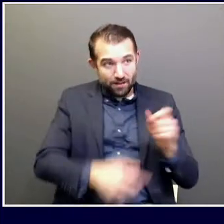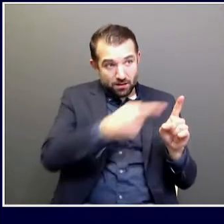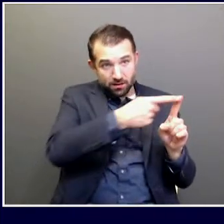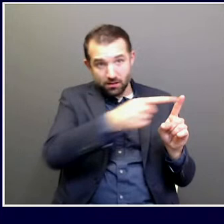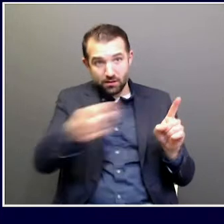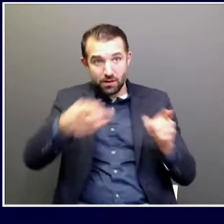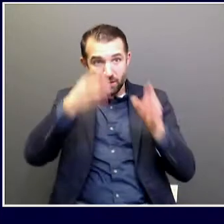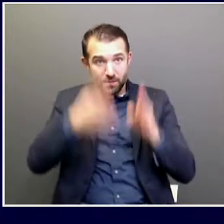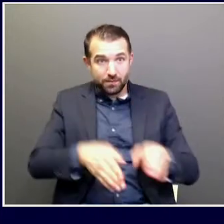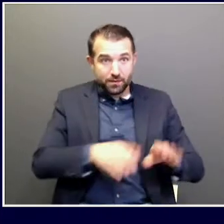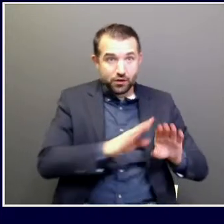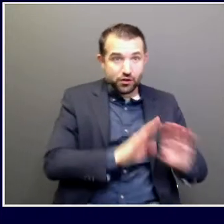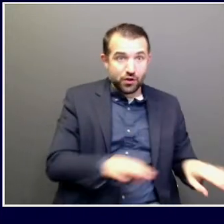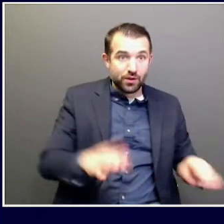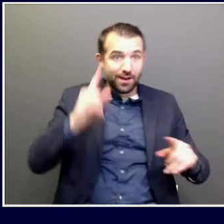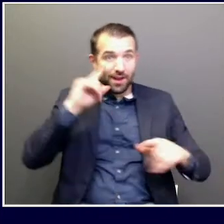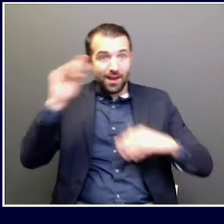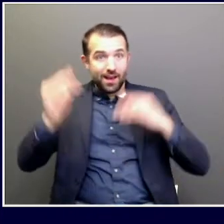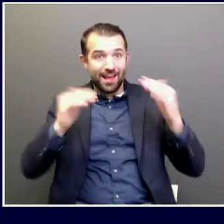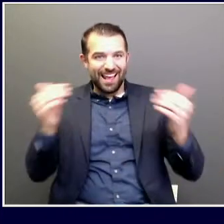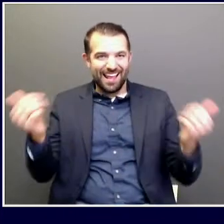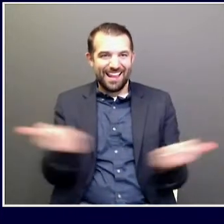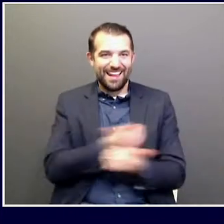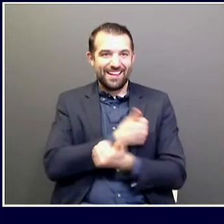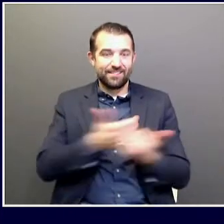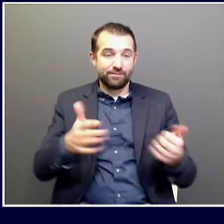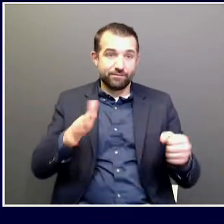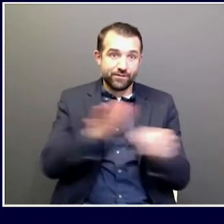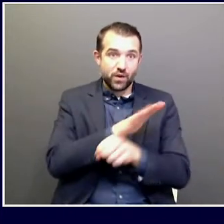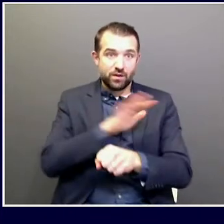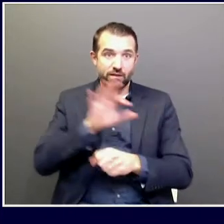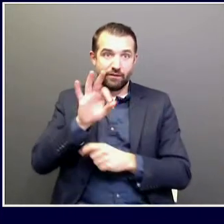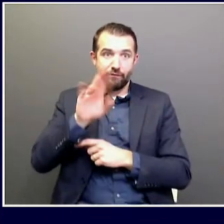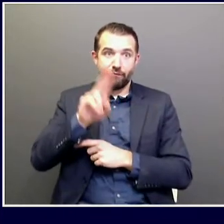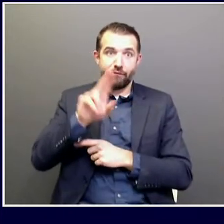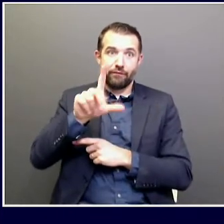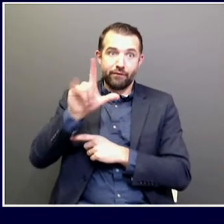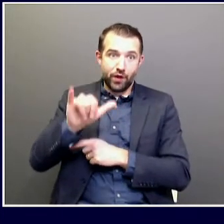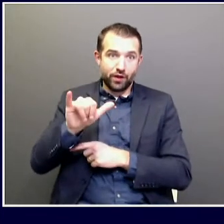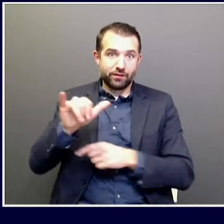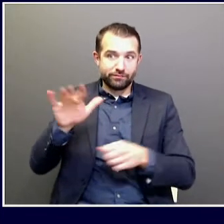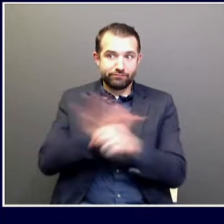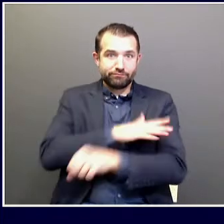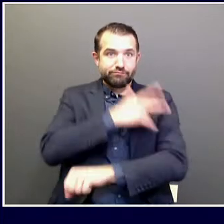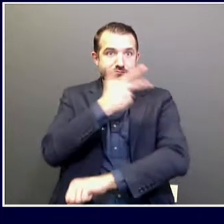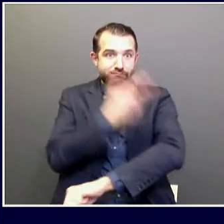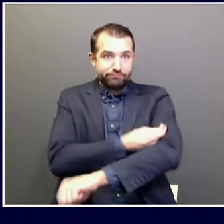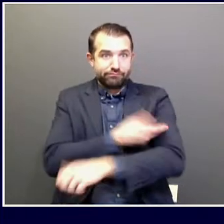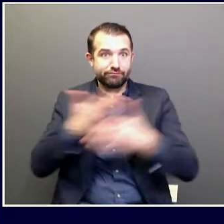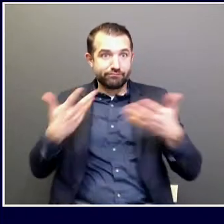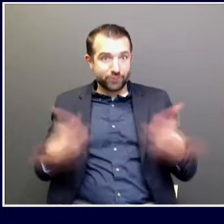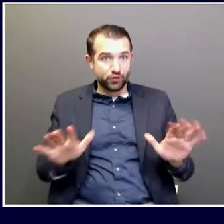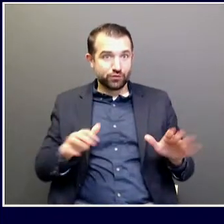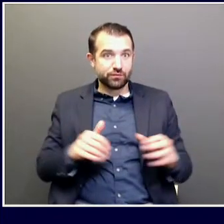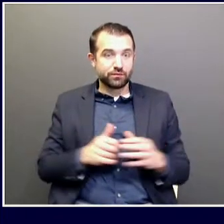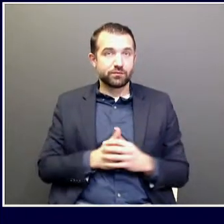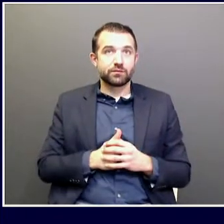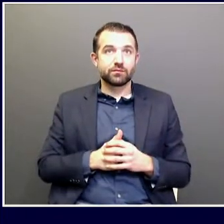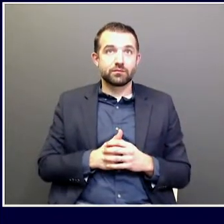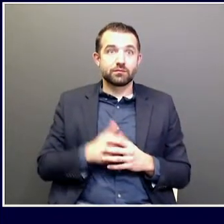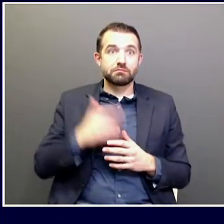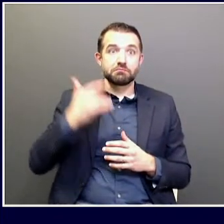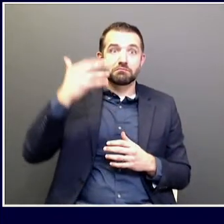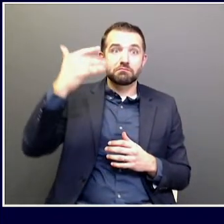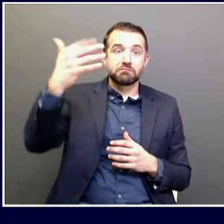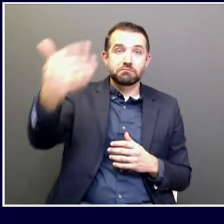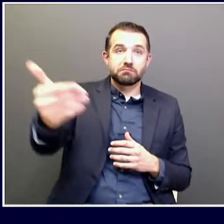fully vaccinated, we mean fully vaccinated. We're still a ways out from when a lot of those gatherings start happening. You've got time, if you